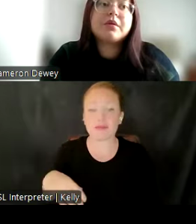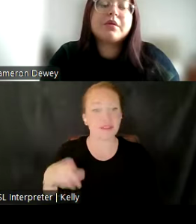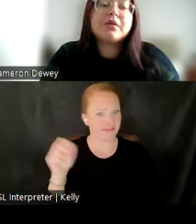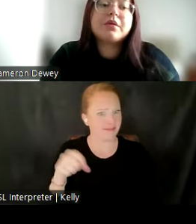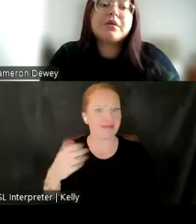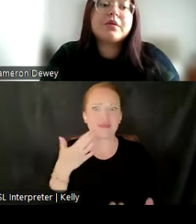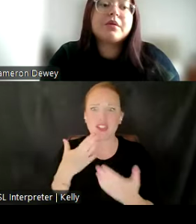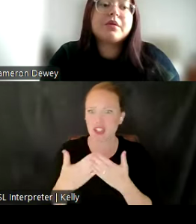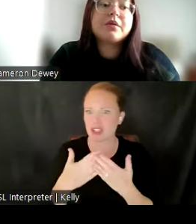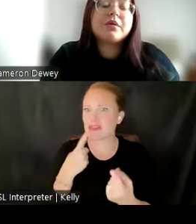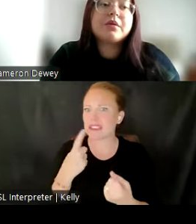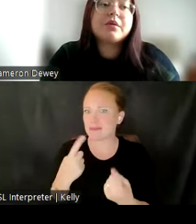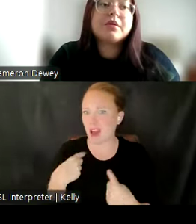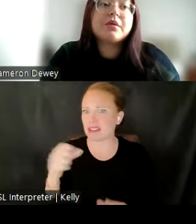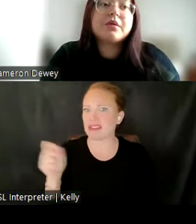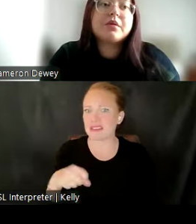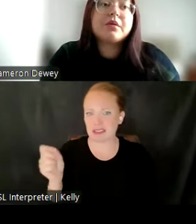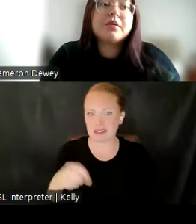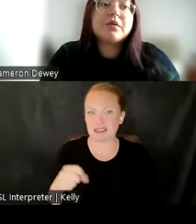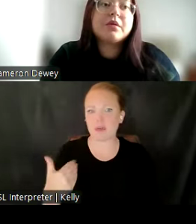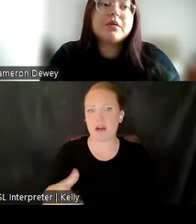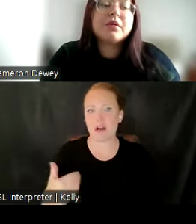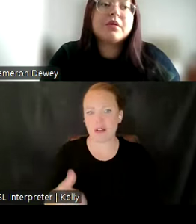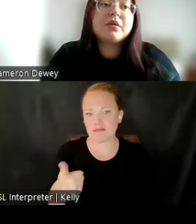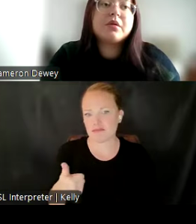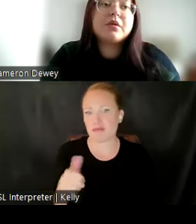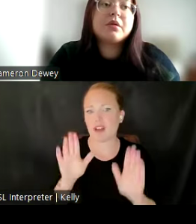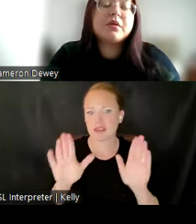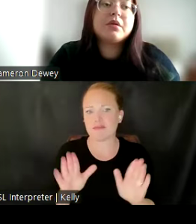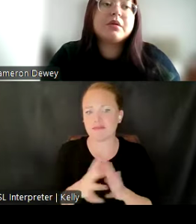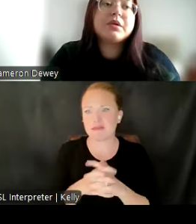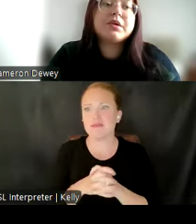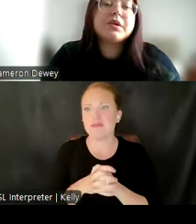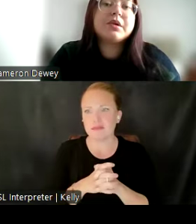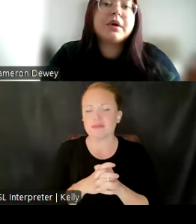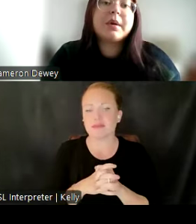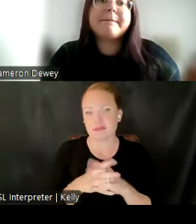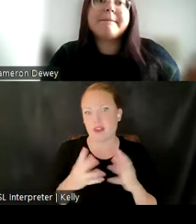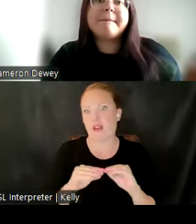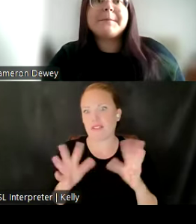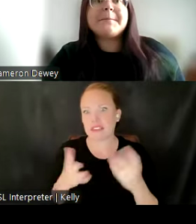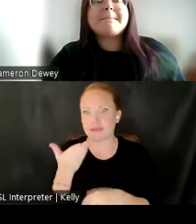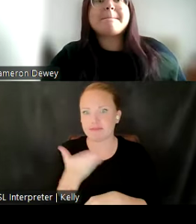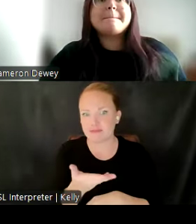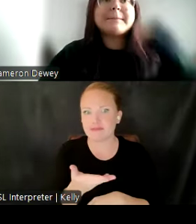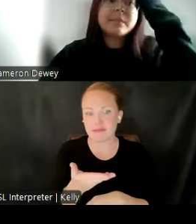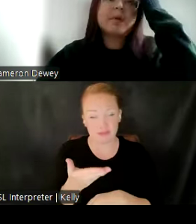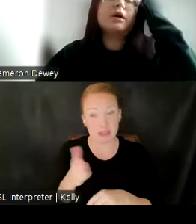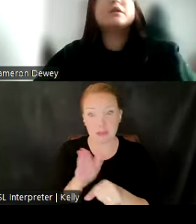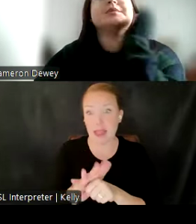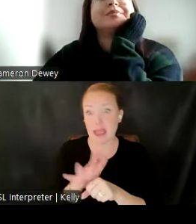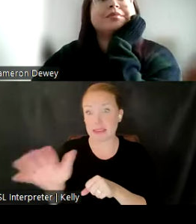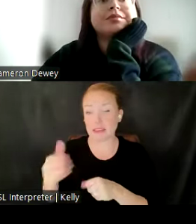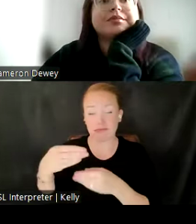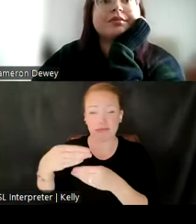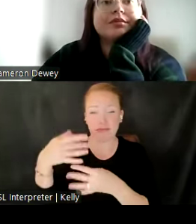really great responses. This is awesome. Yeah, so as you can see, there are plenty